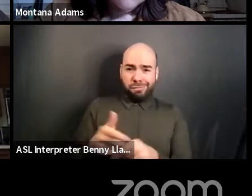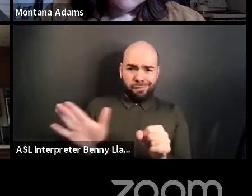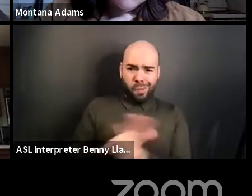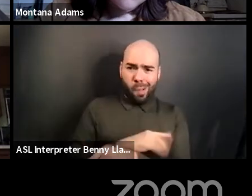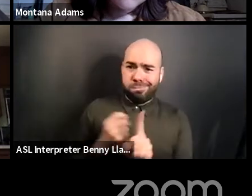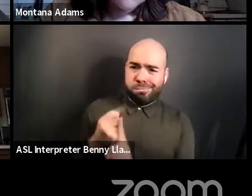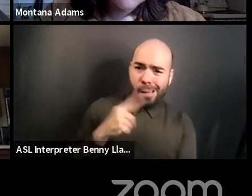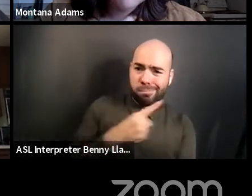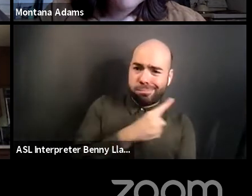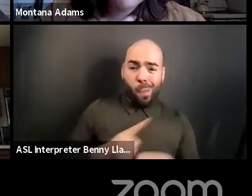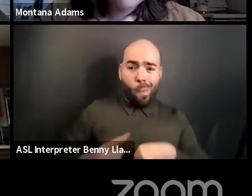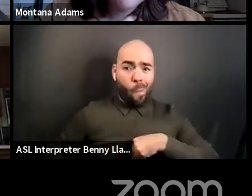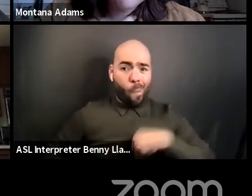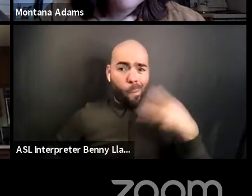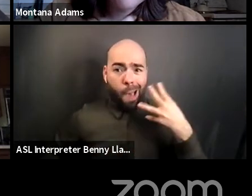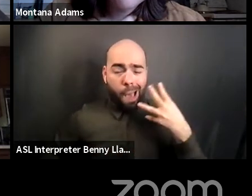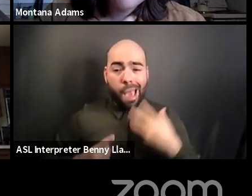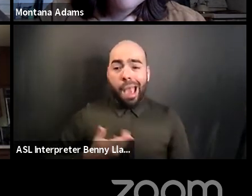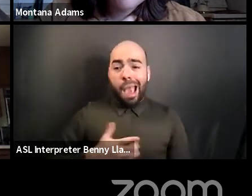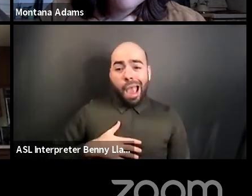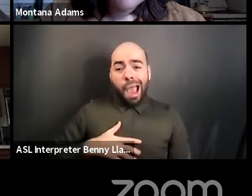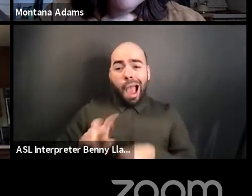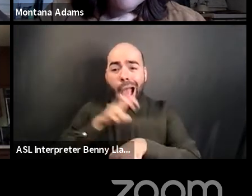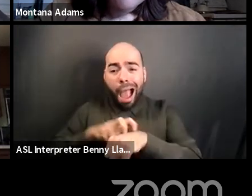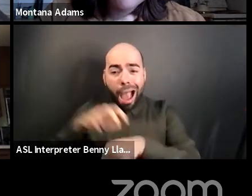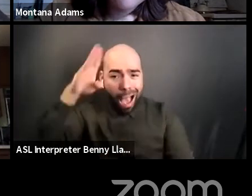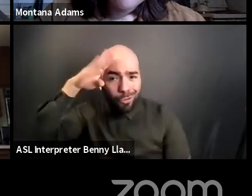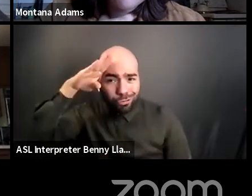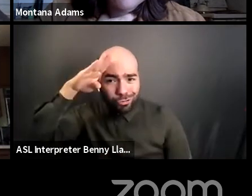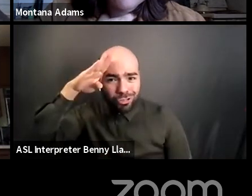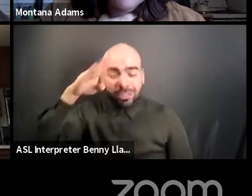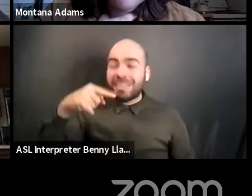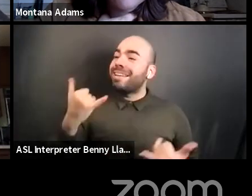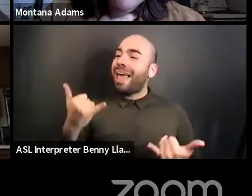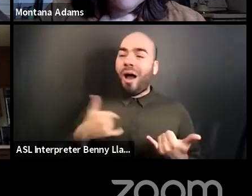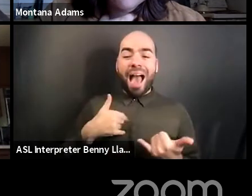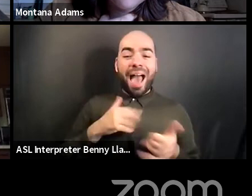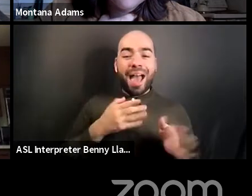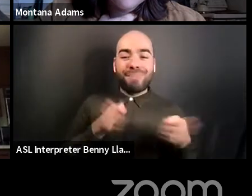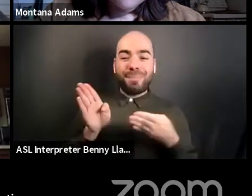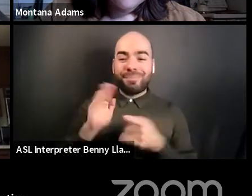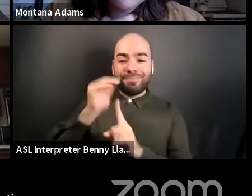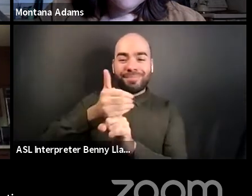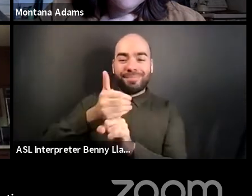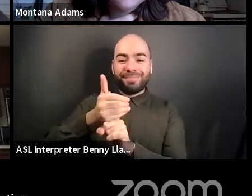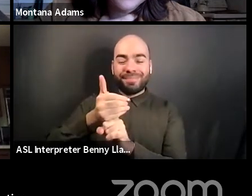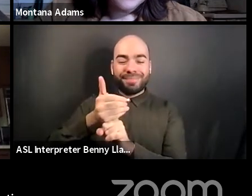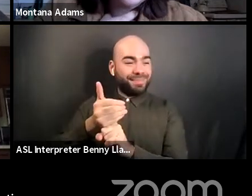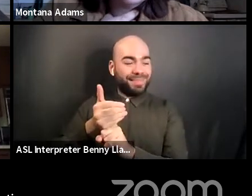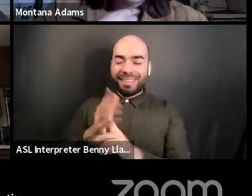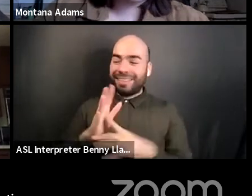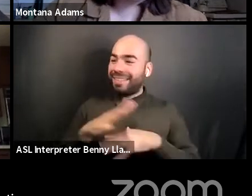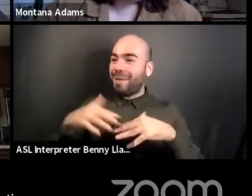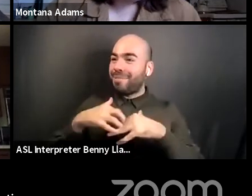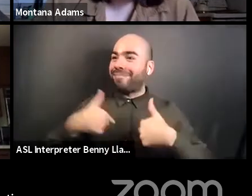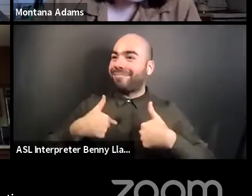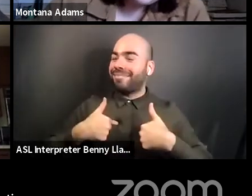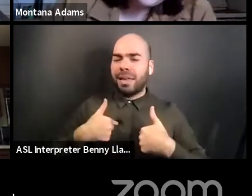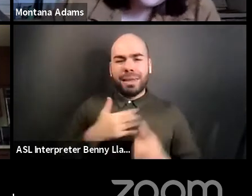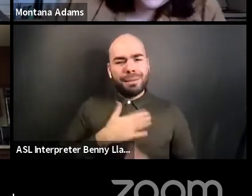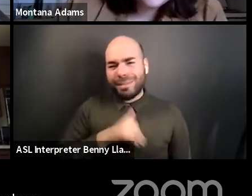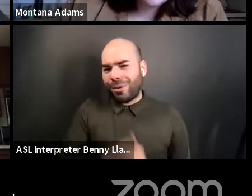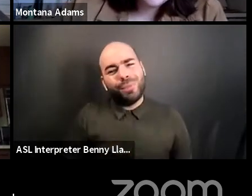totally white, like Irish white, and you're just like, I'm Native now, it's a little weird. Try not to do that, please. Just